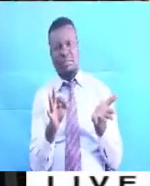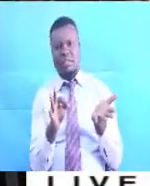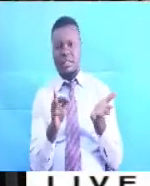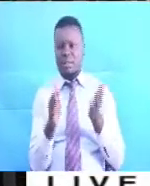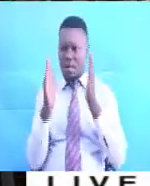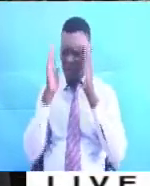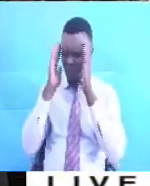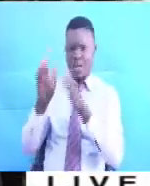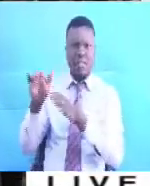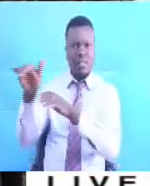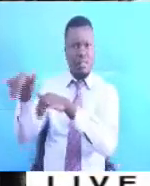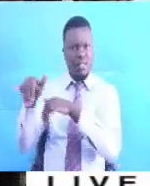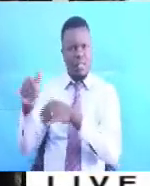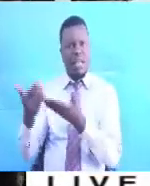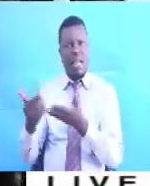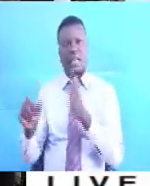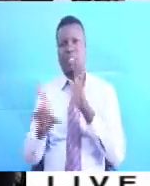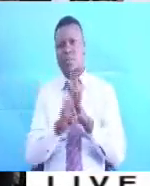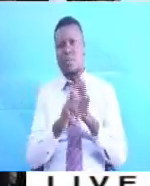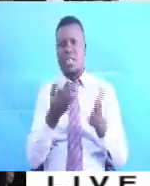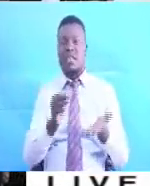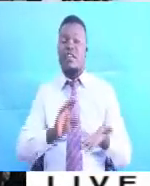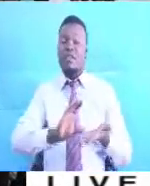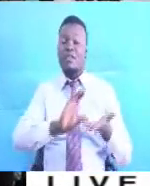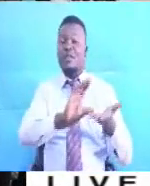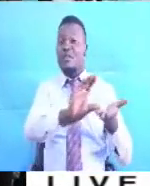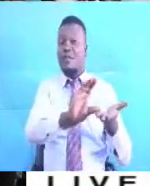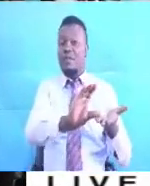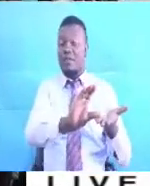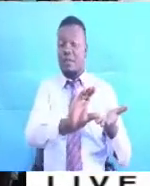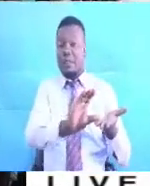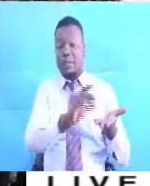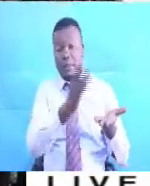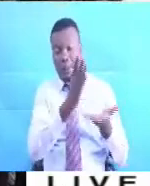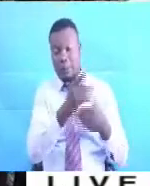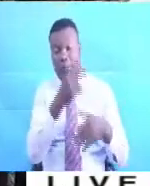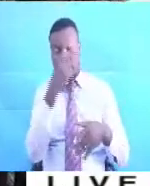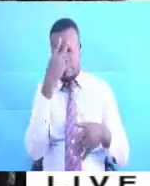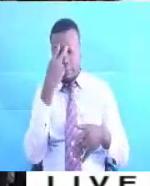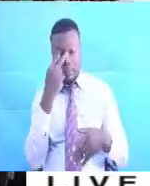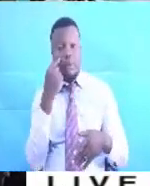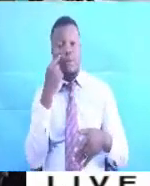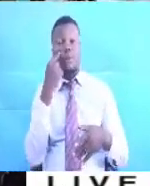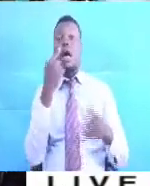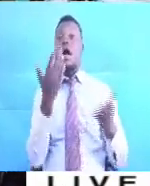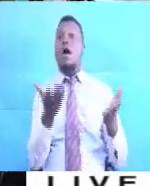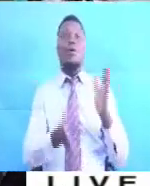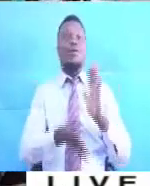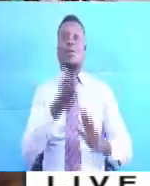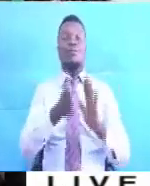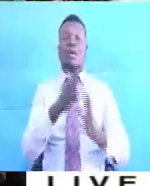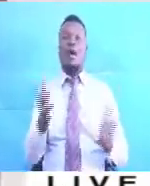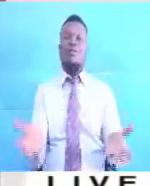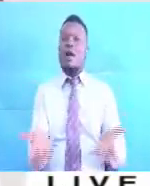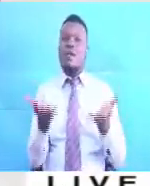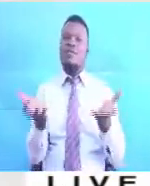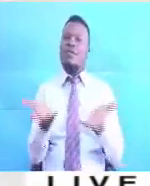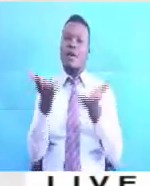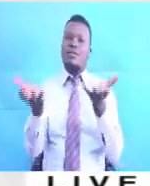that when you throw a seed, even if you close your eyes, it will germinate and grow and be